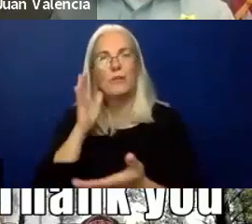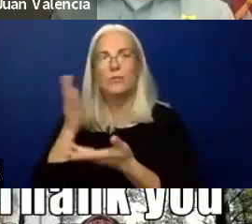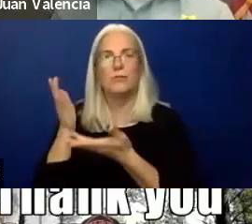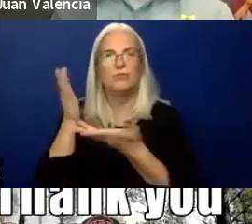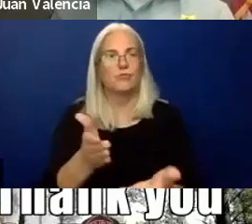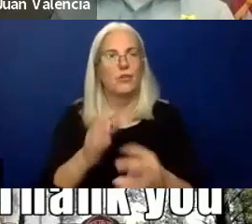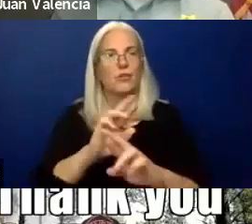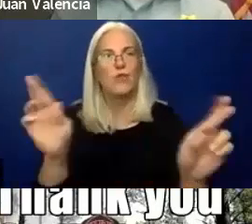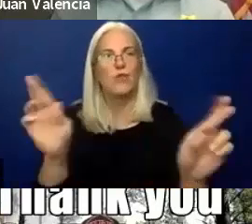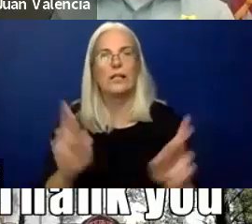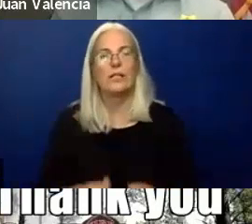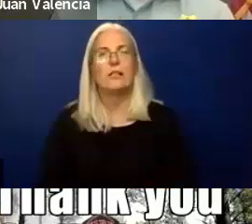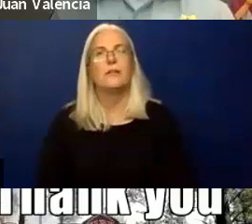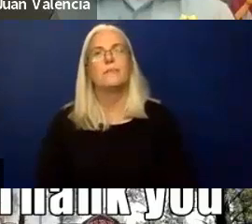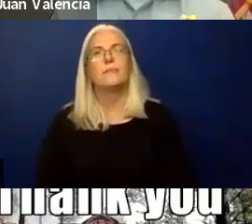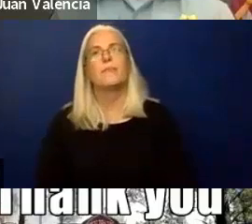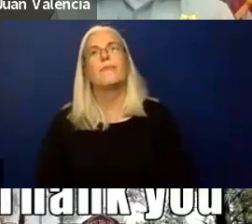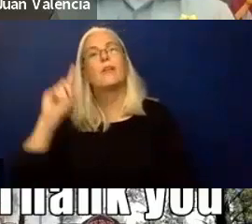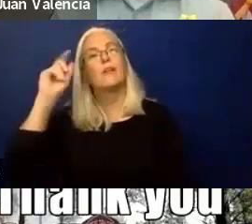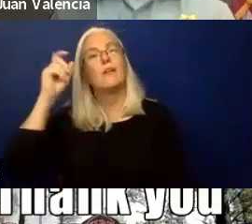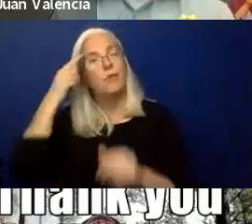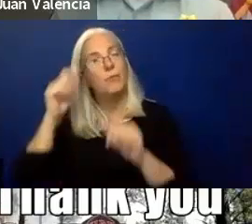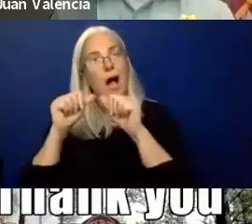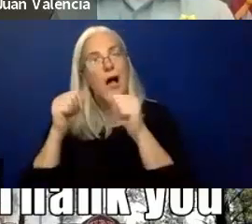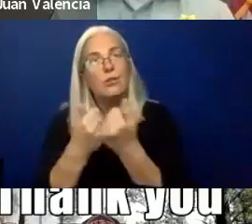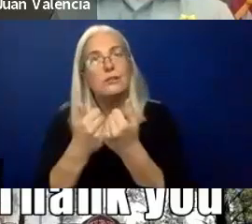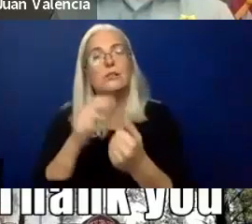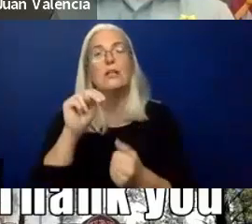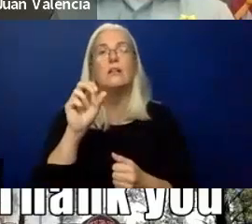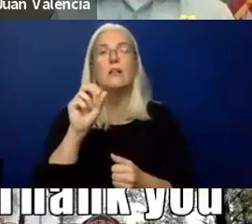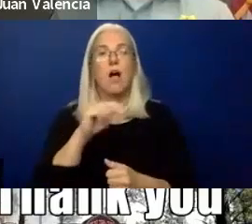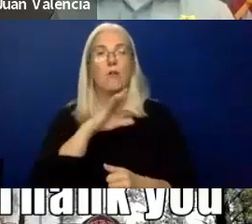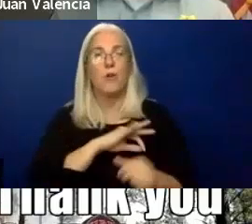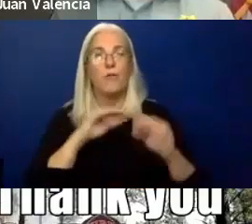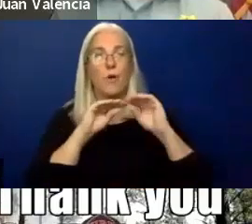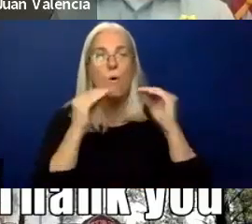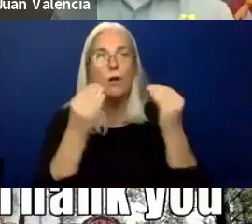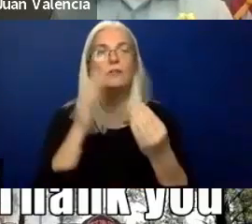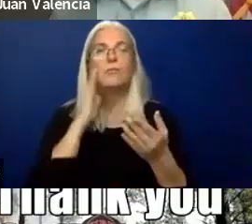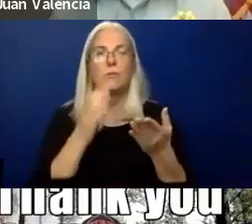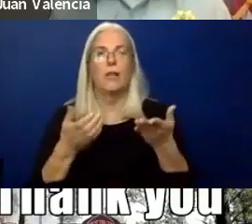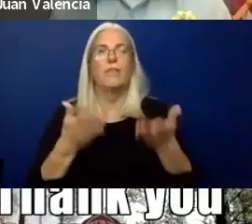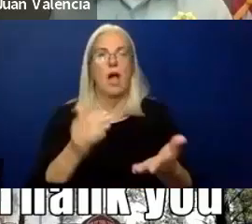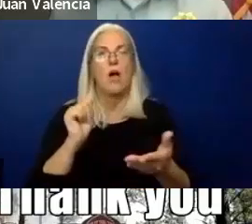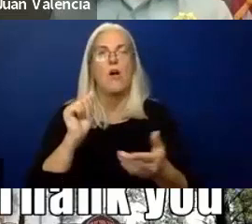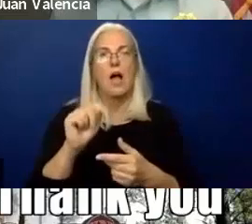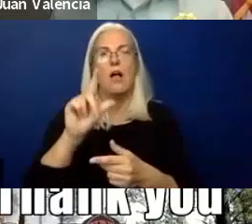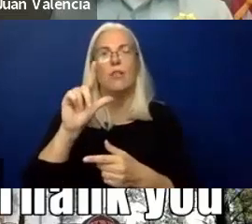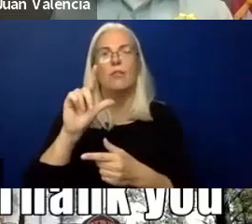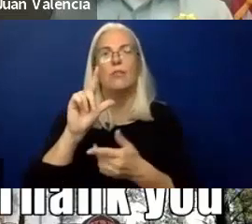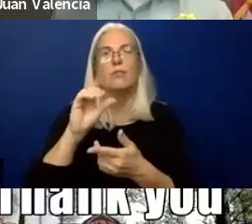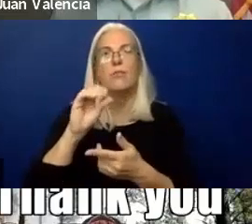and nonprofit organizations will be available at the LAC to answer questions, refer residents to